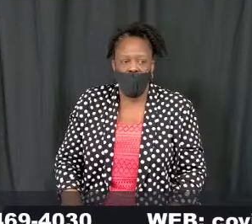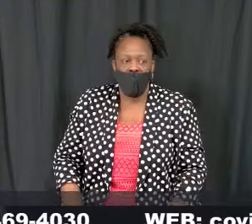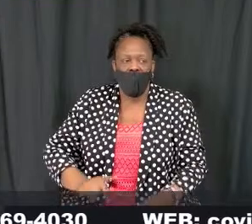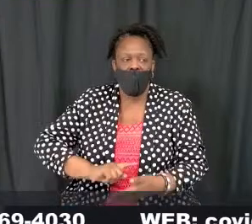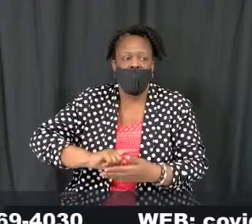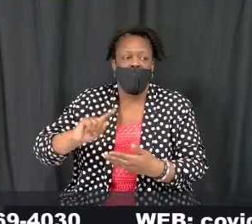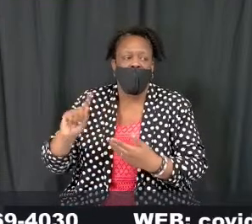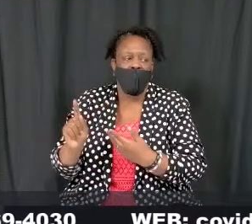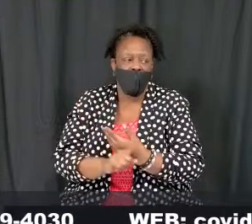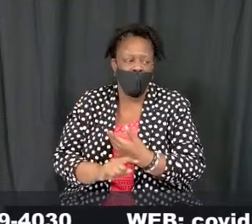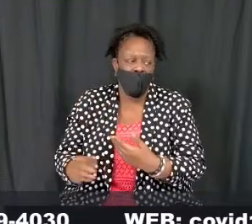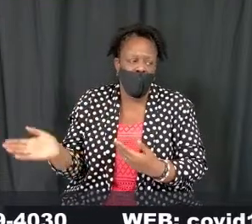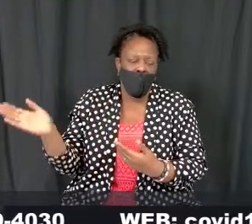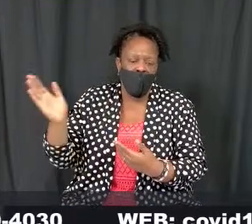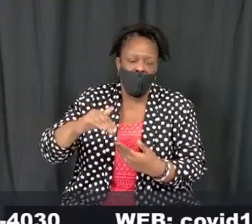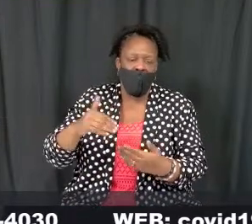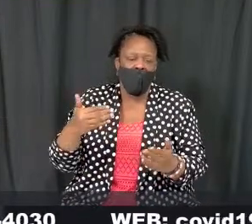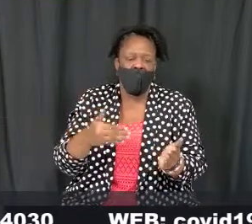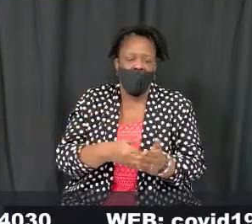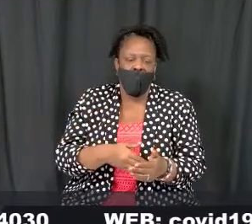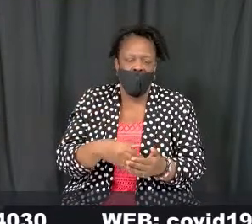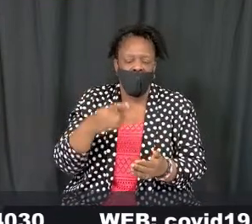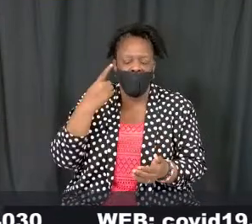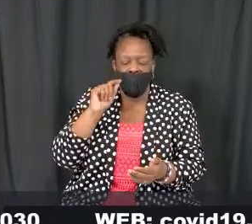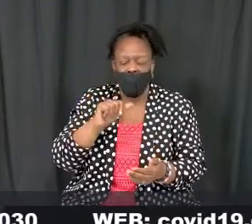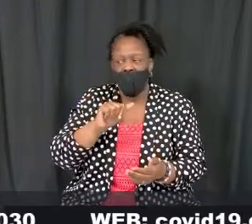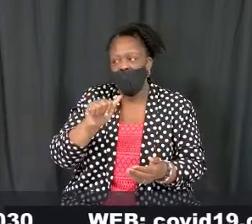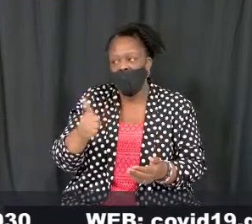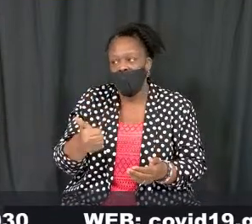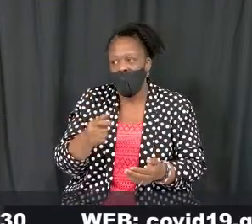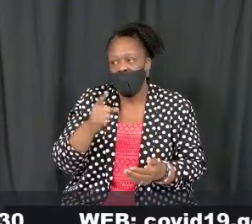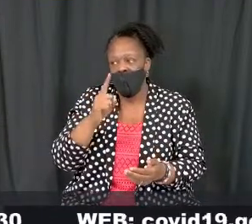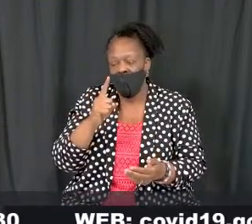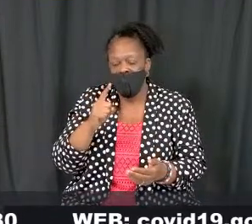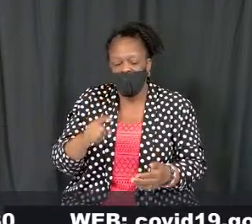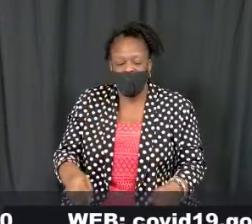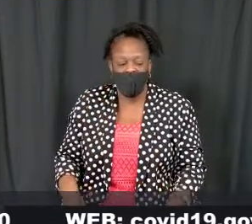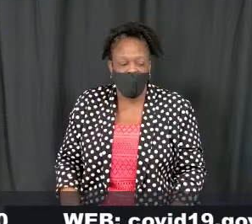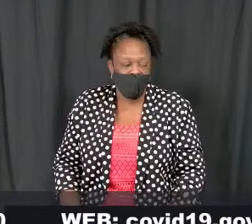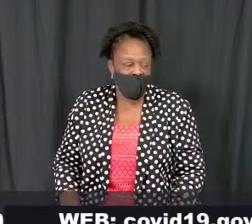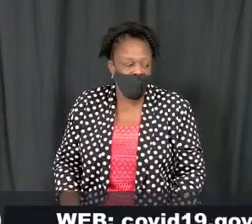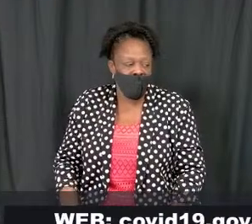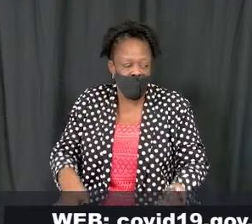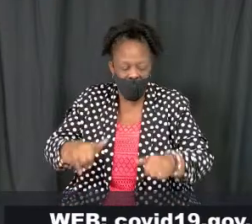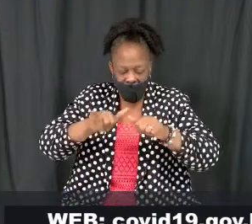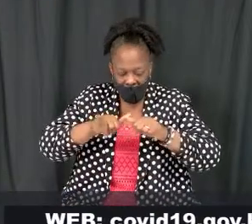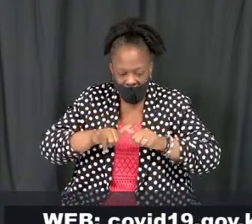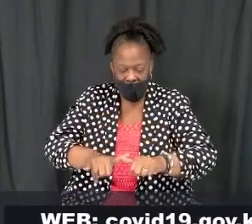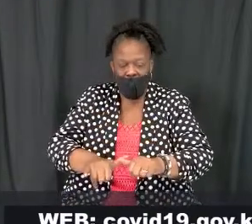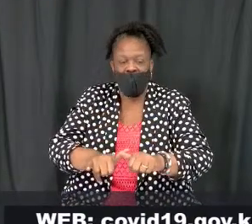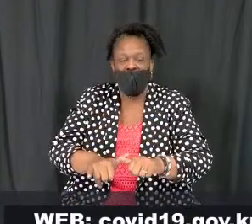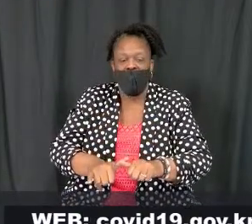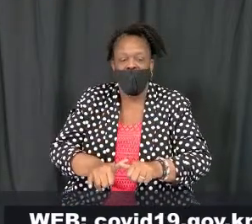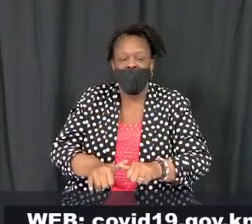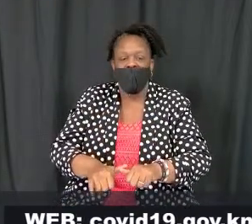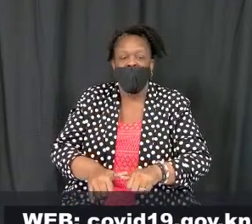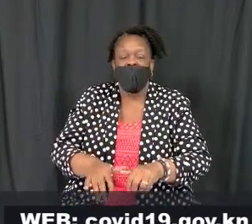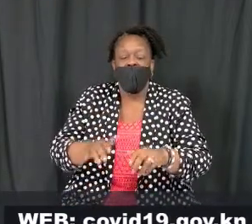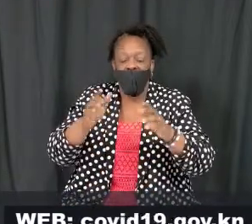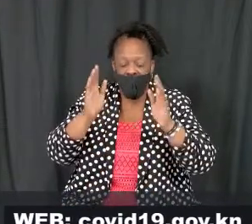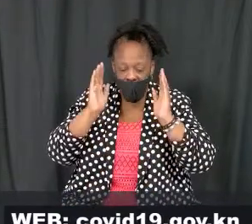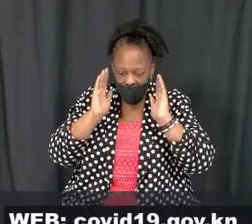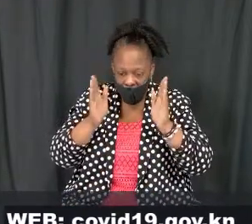press briefing at 5 p.m. Until then, take good care, continue to observe